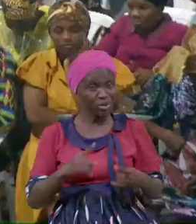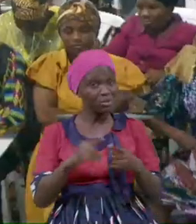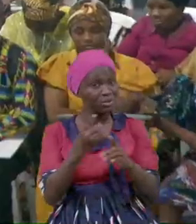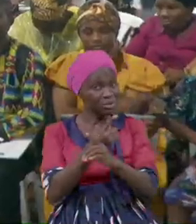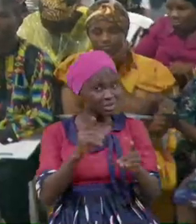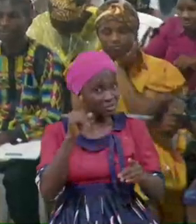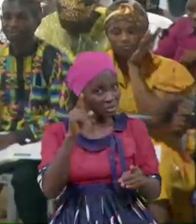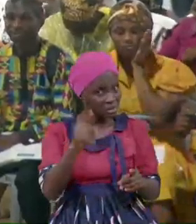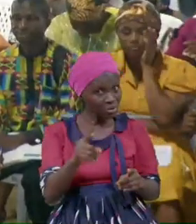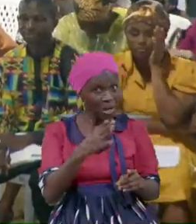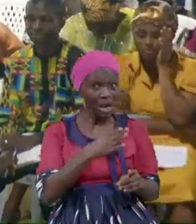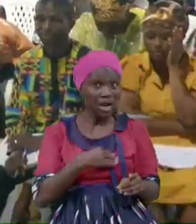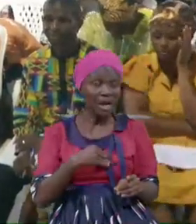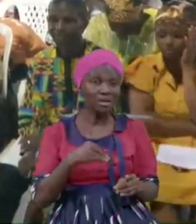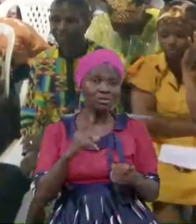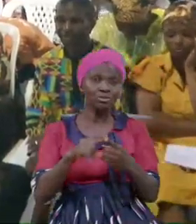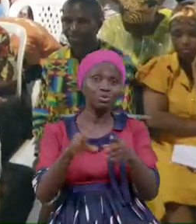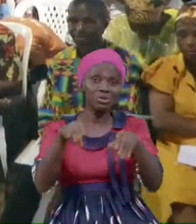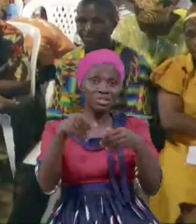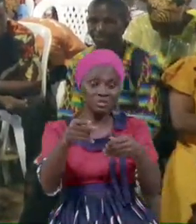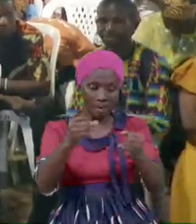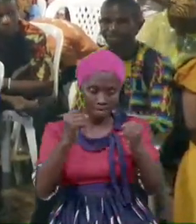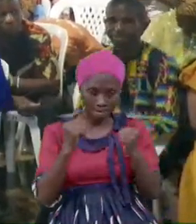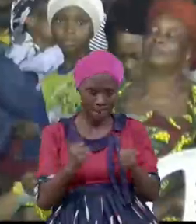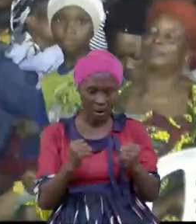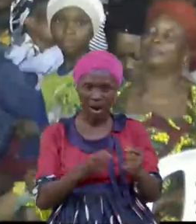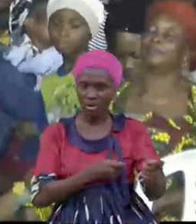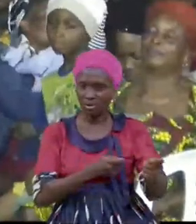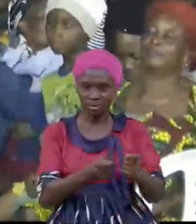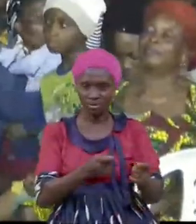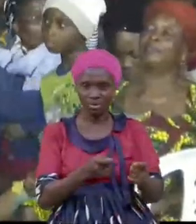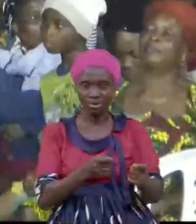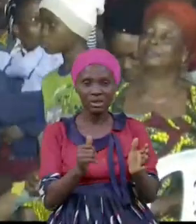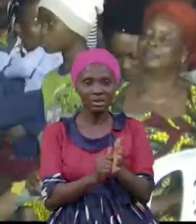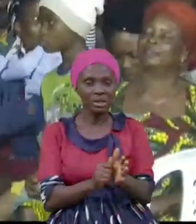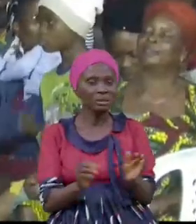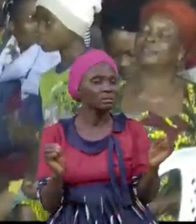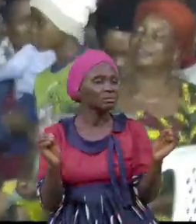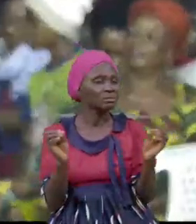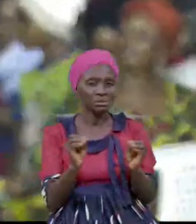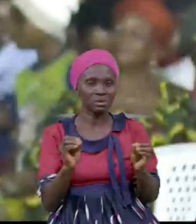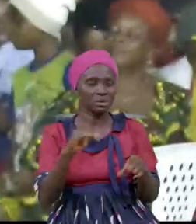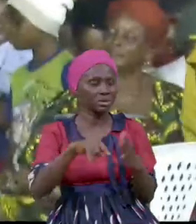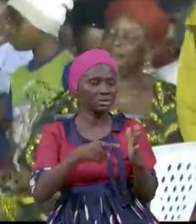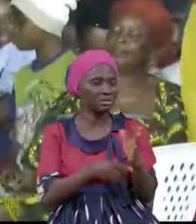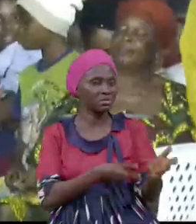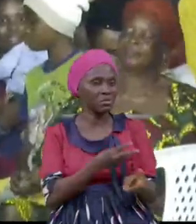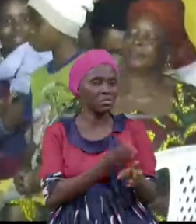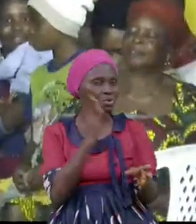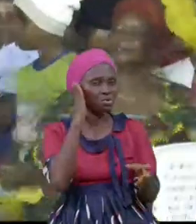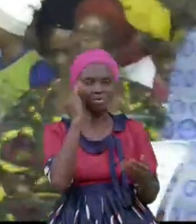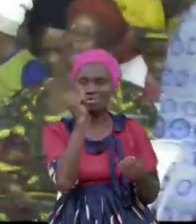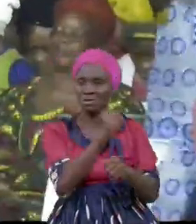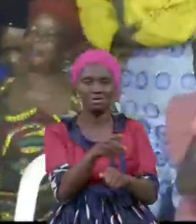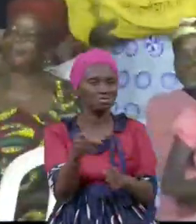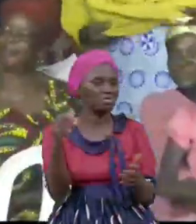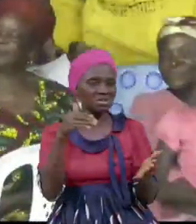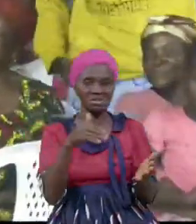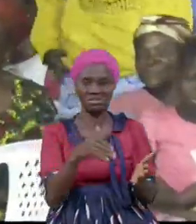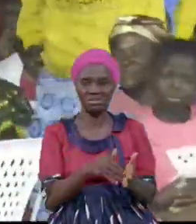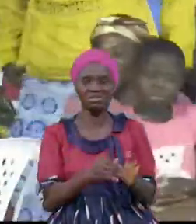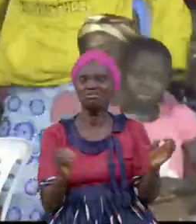you dominion. Nothing of this world will have dominion over you anymore